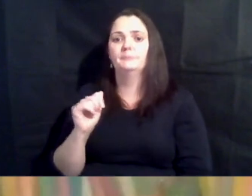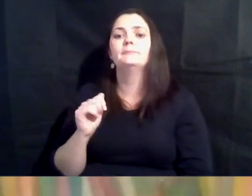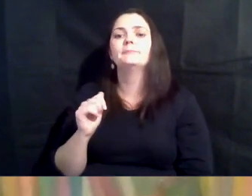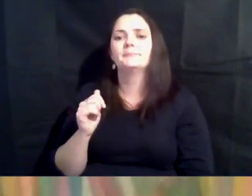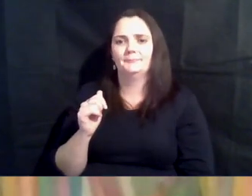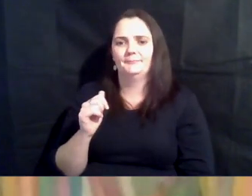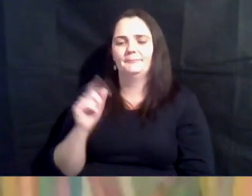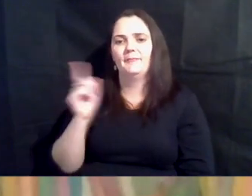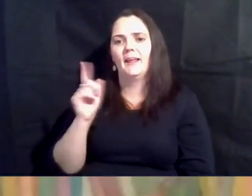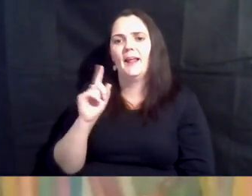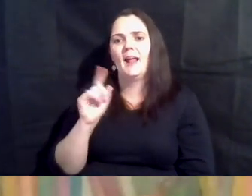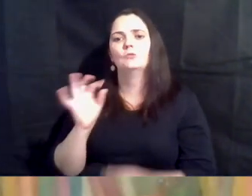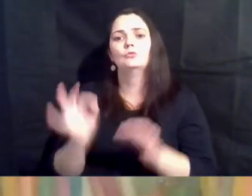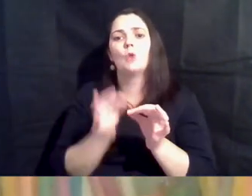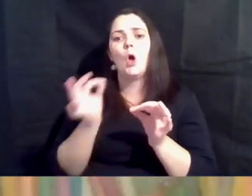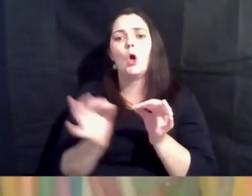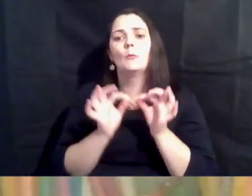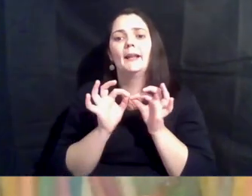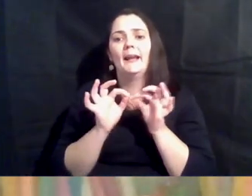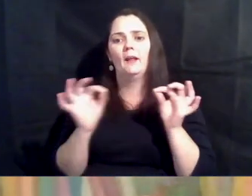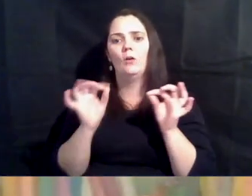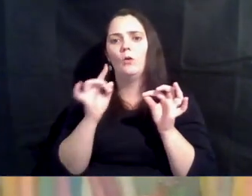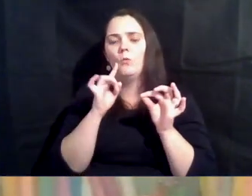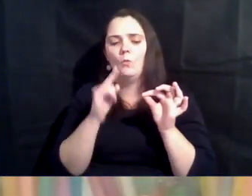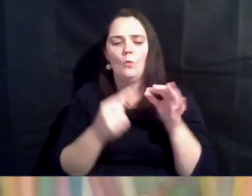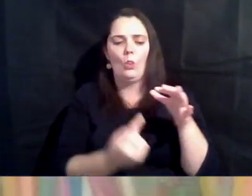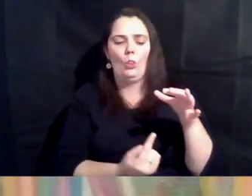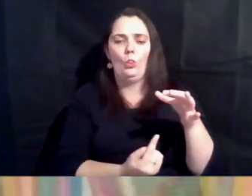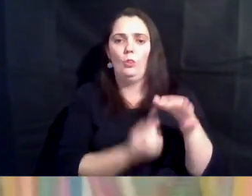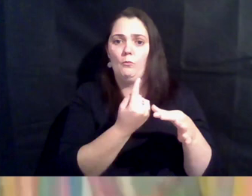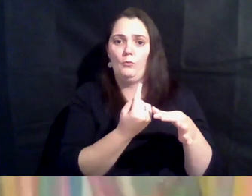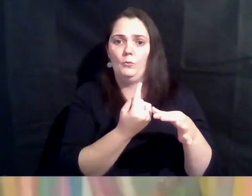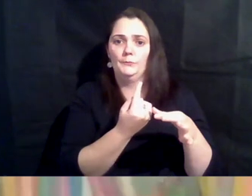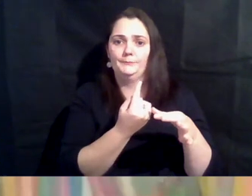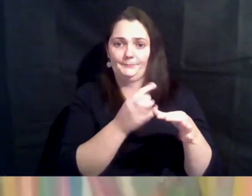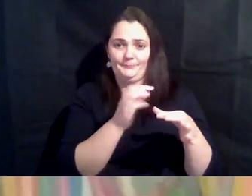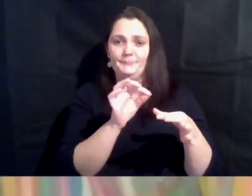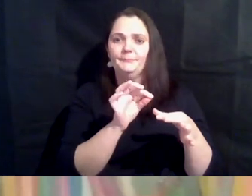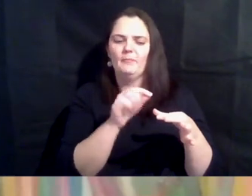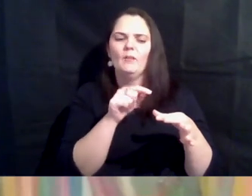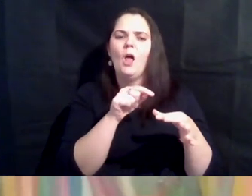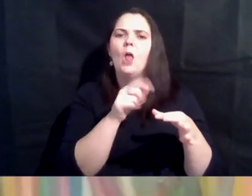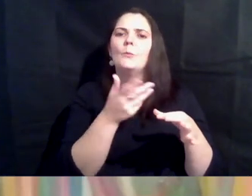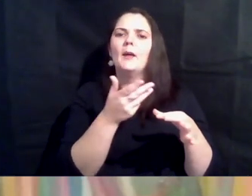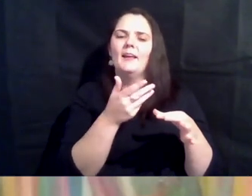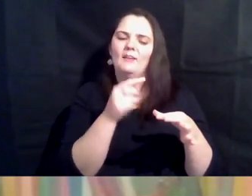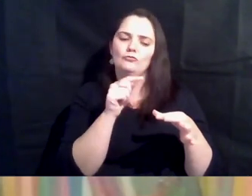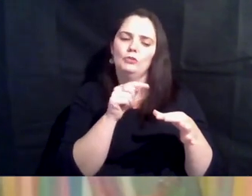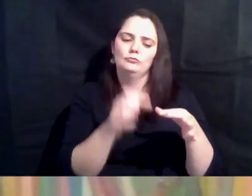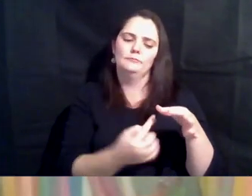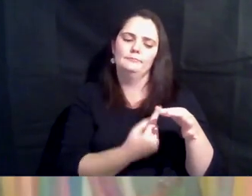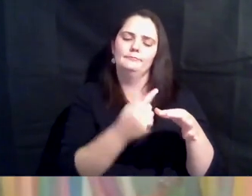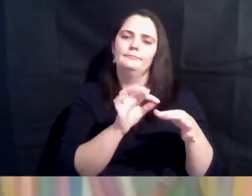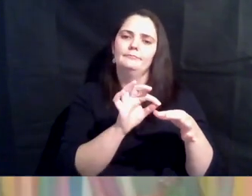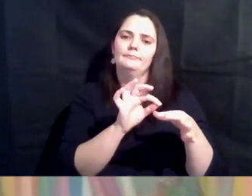to take a needle and I'm just going to pierce a hole through those dots. And that's just to give me like a really clear little entry hole for